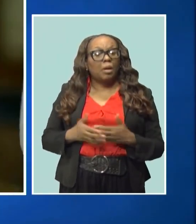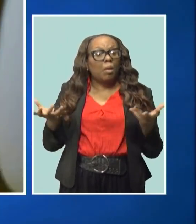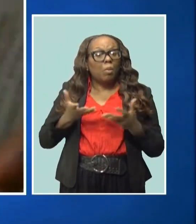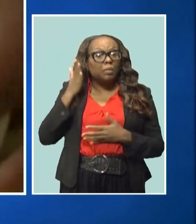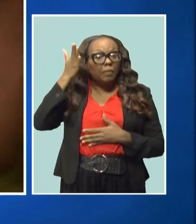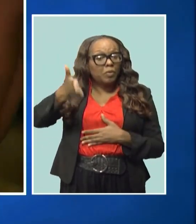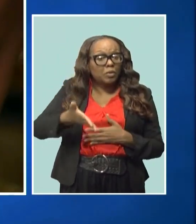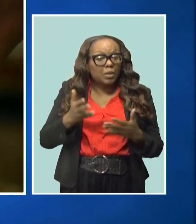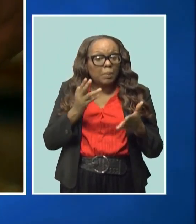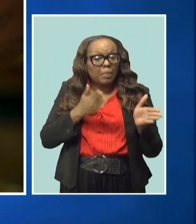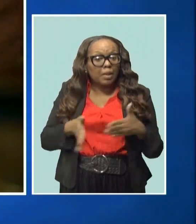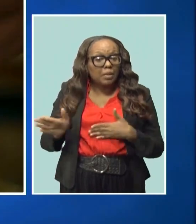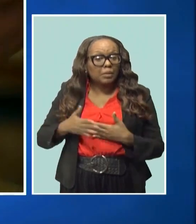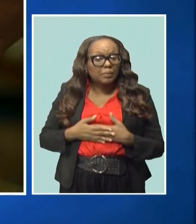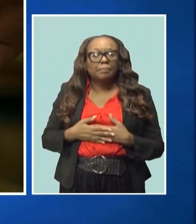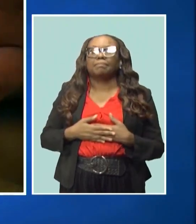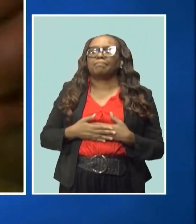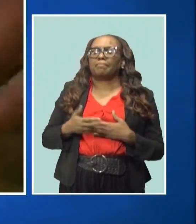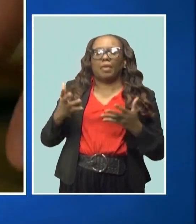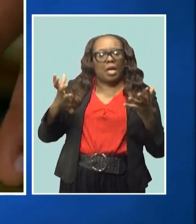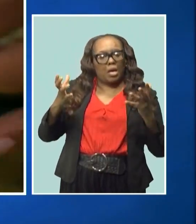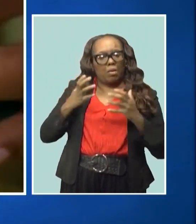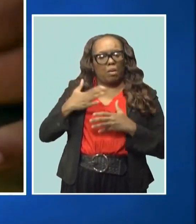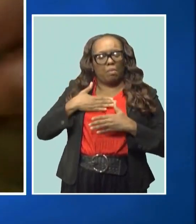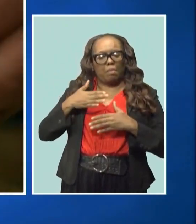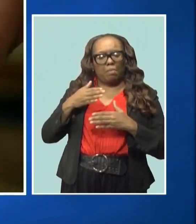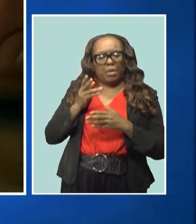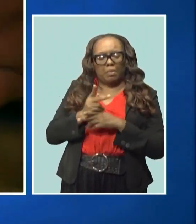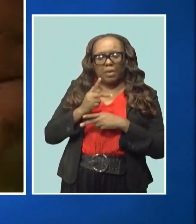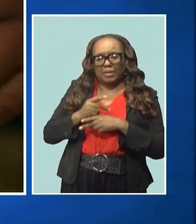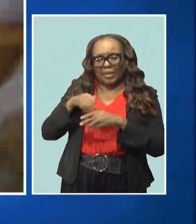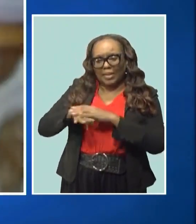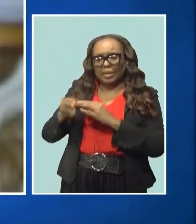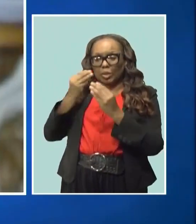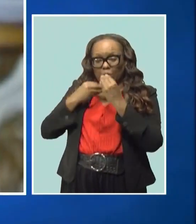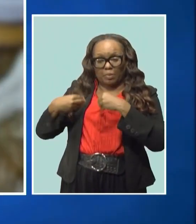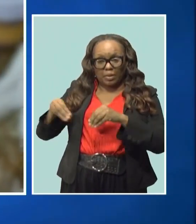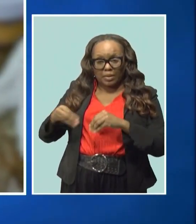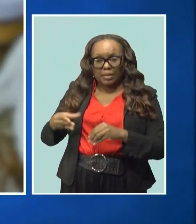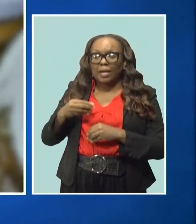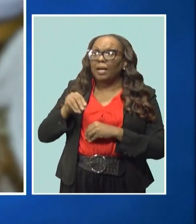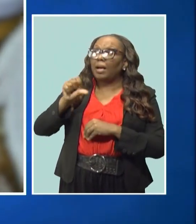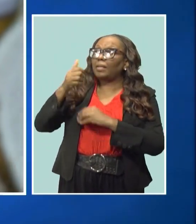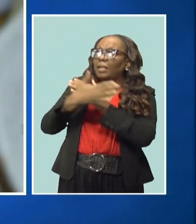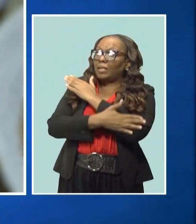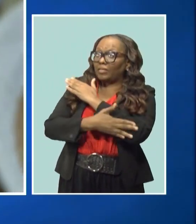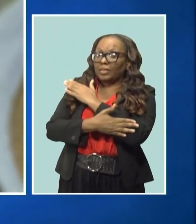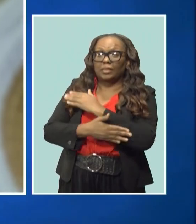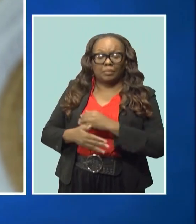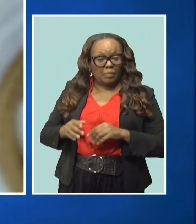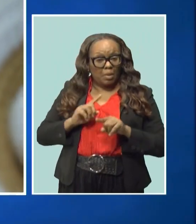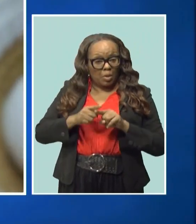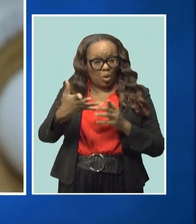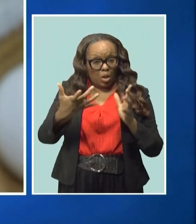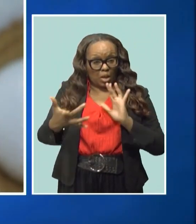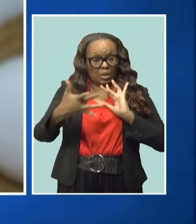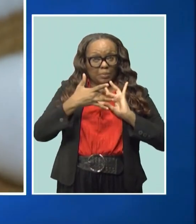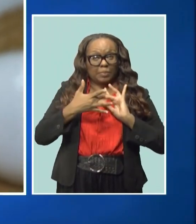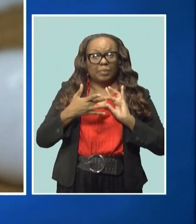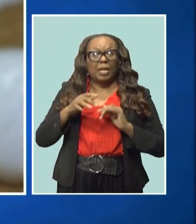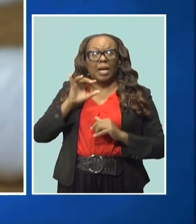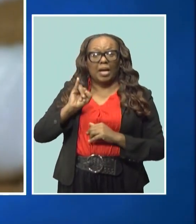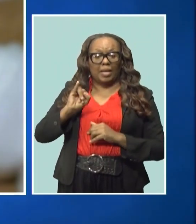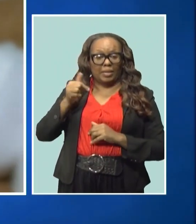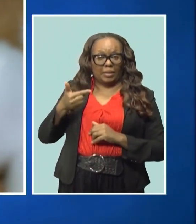supermarkets as well as overseas. They can find me on Instagram at